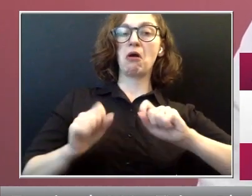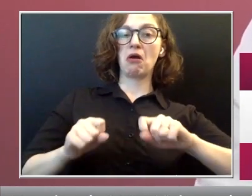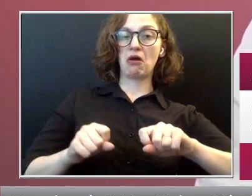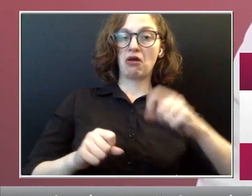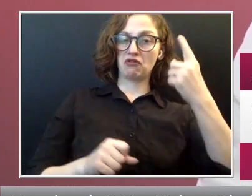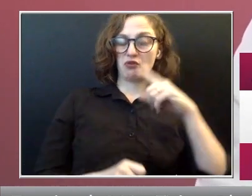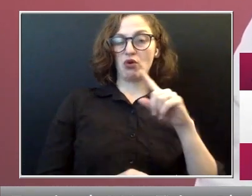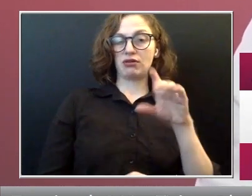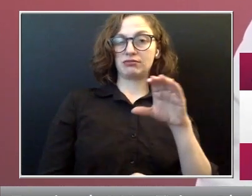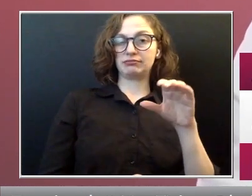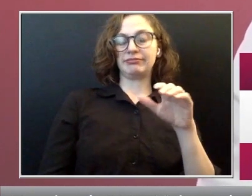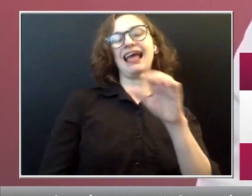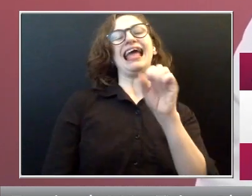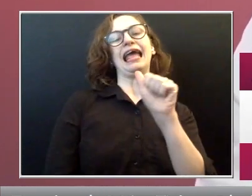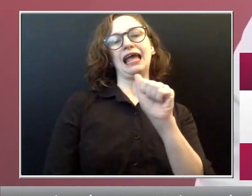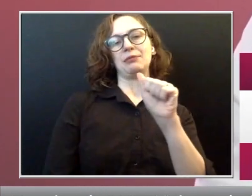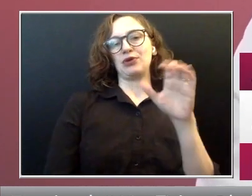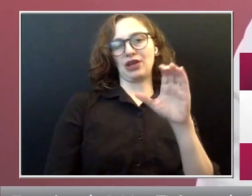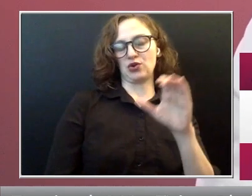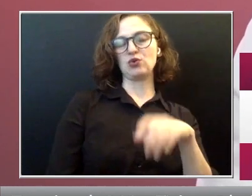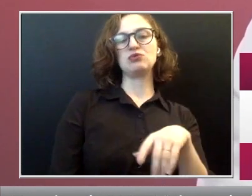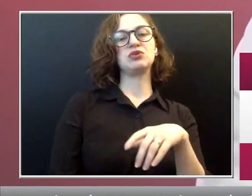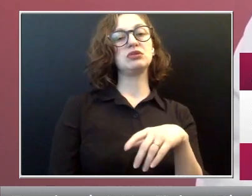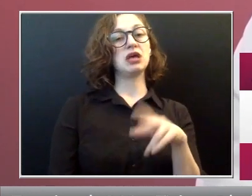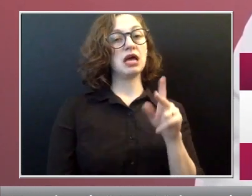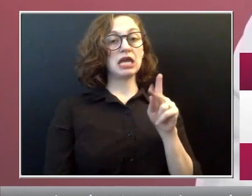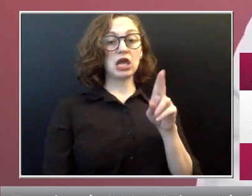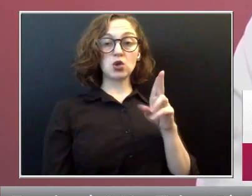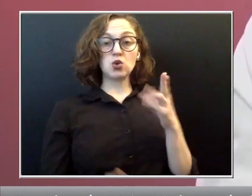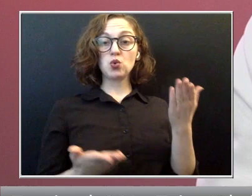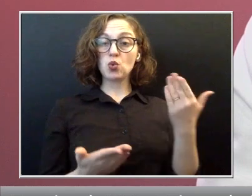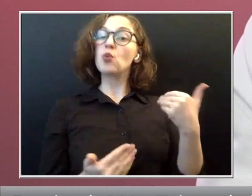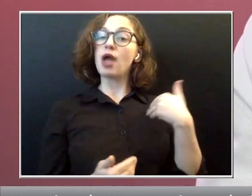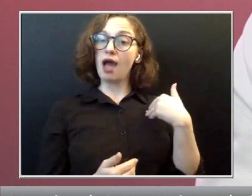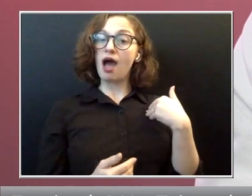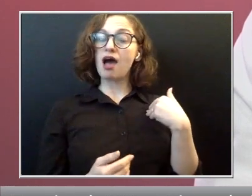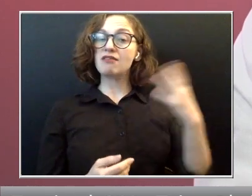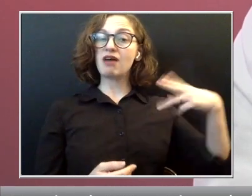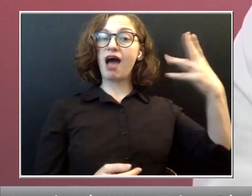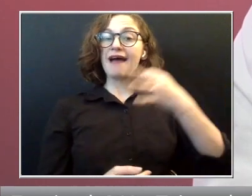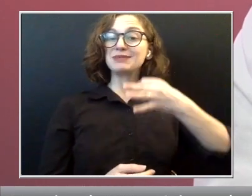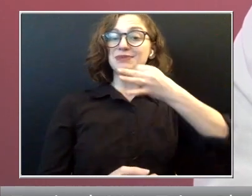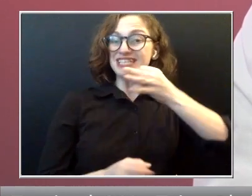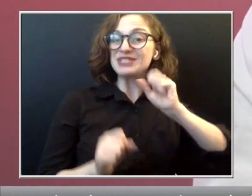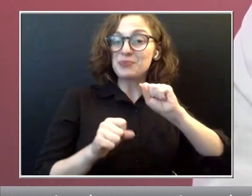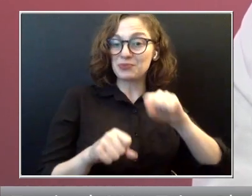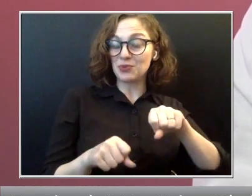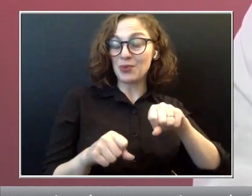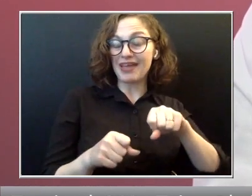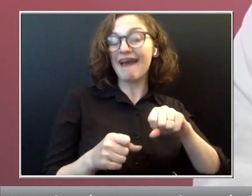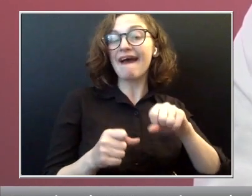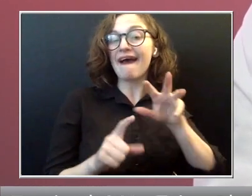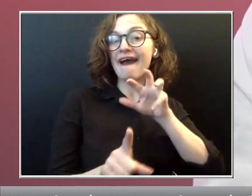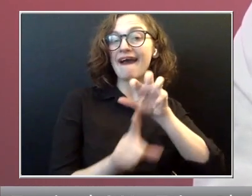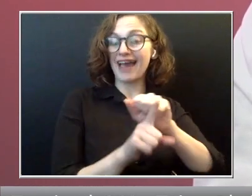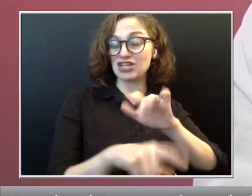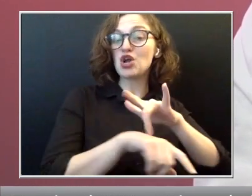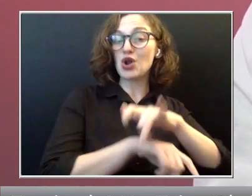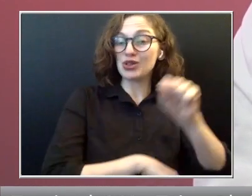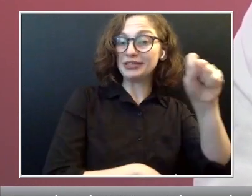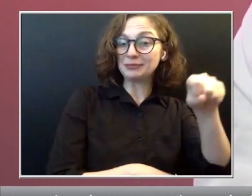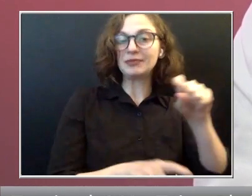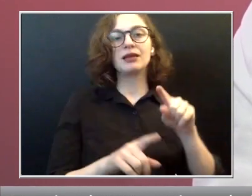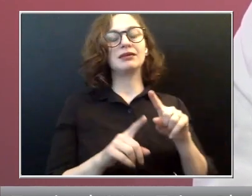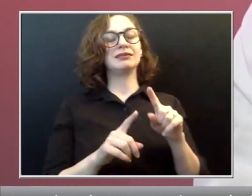KU, where we have high expertise, it will be generally caught early. But most of my patients that are sent